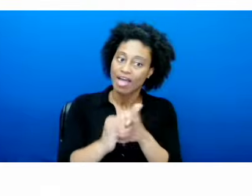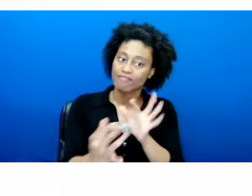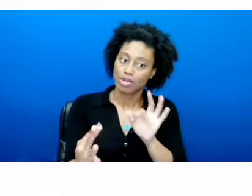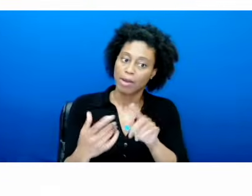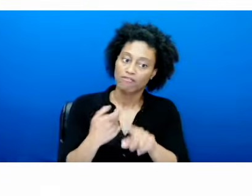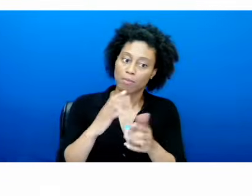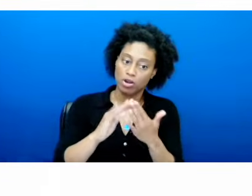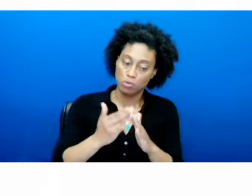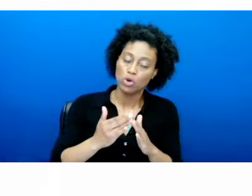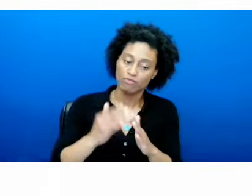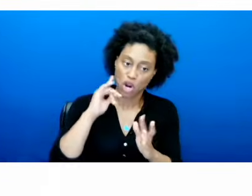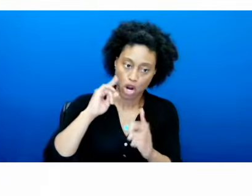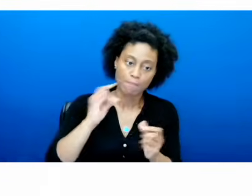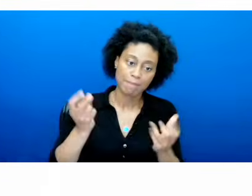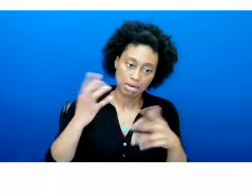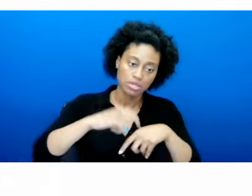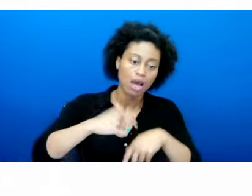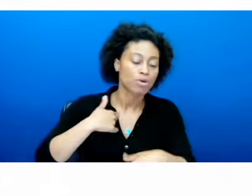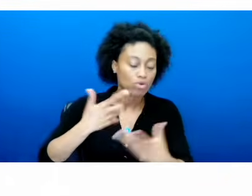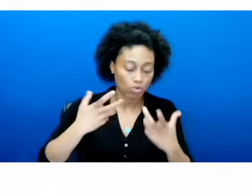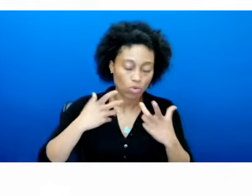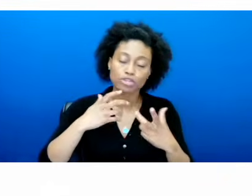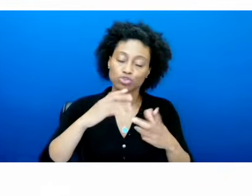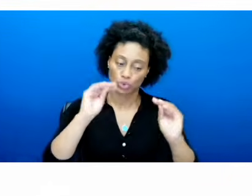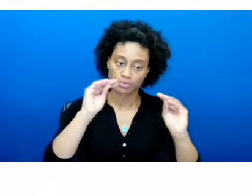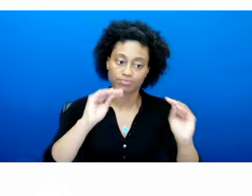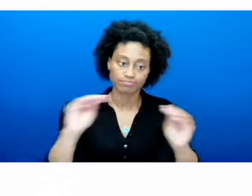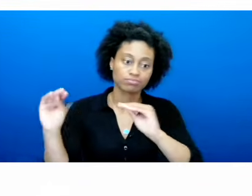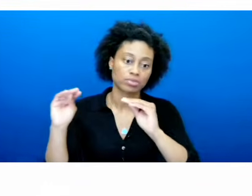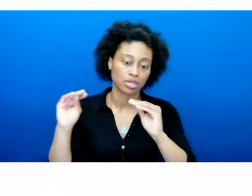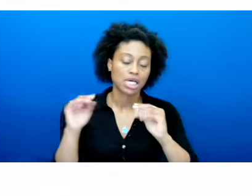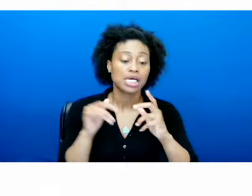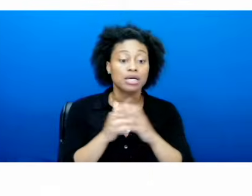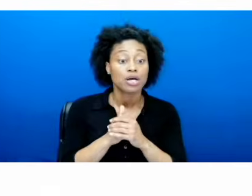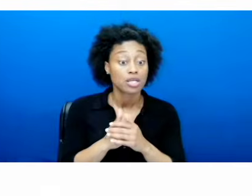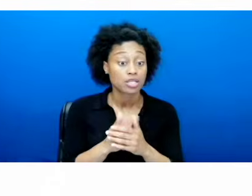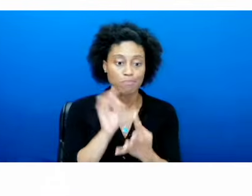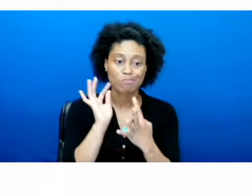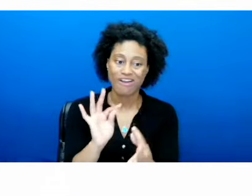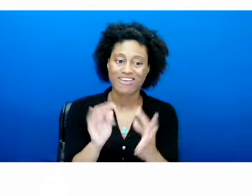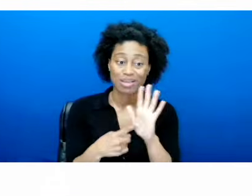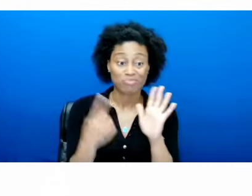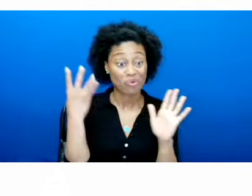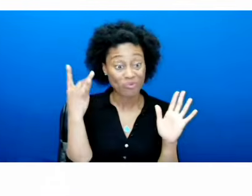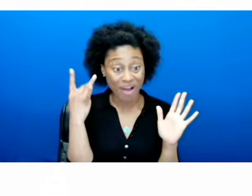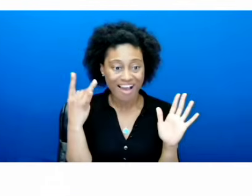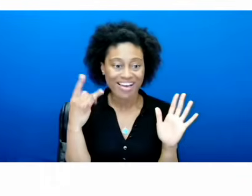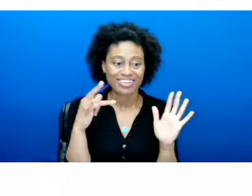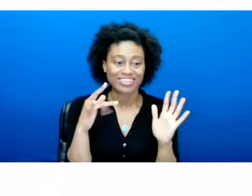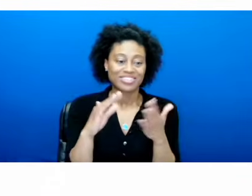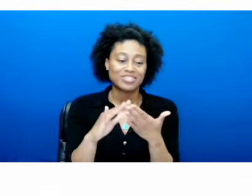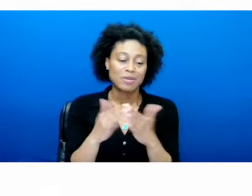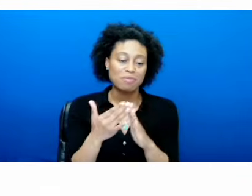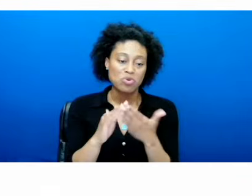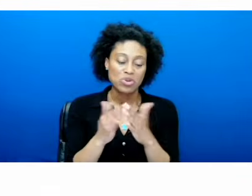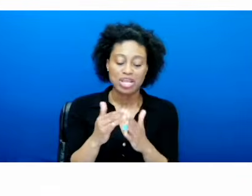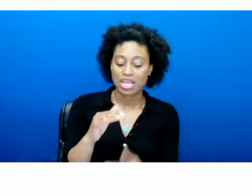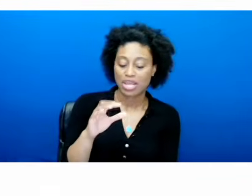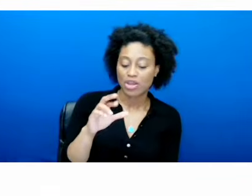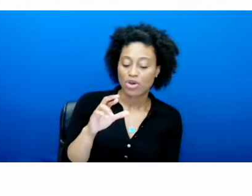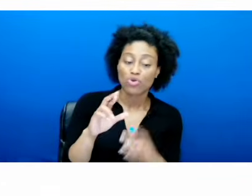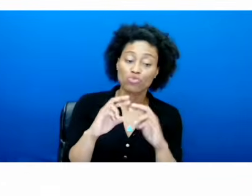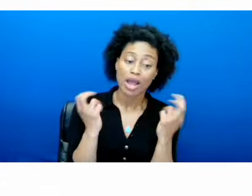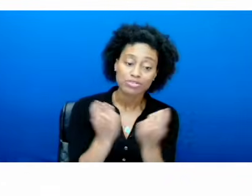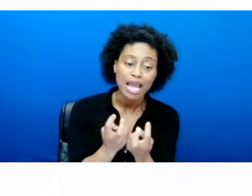we definitely want to speak to that. And this is just a perfect example of why community roundtables, community live is